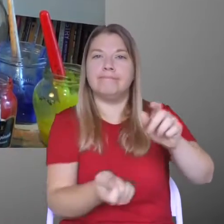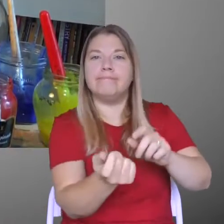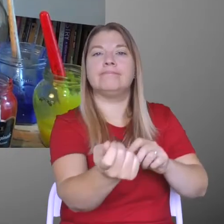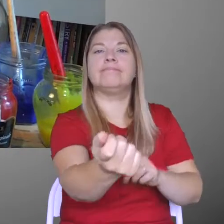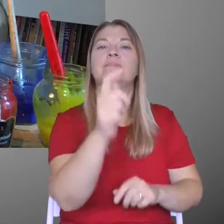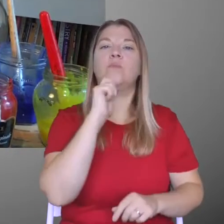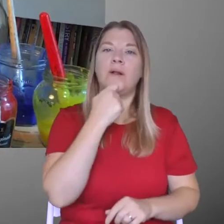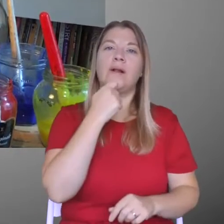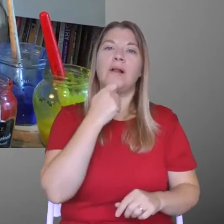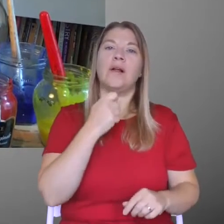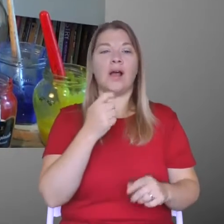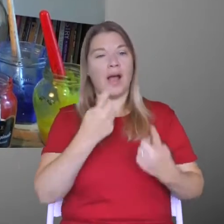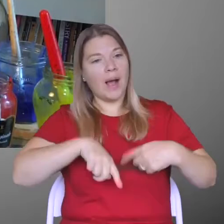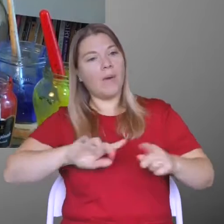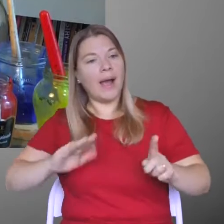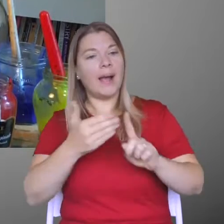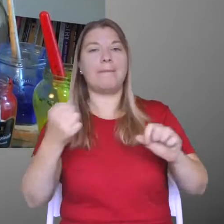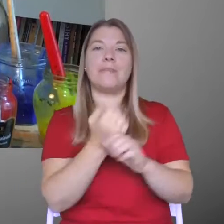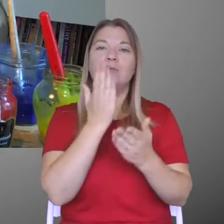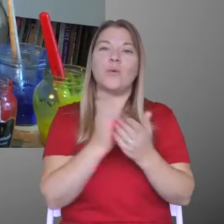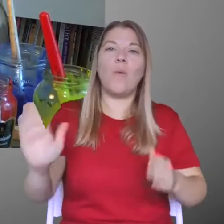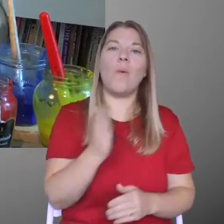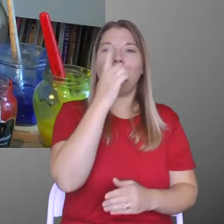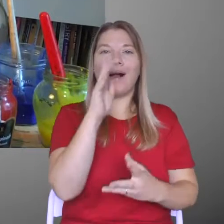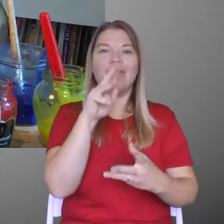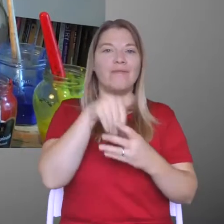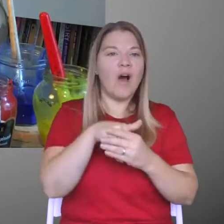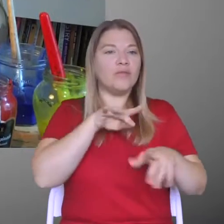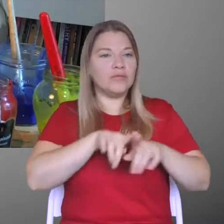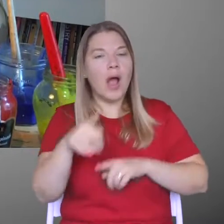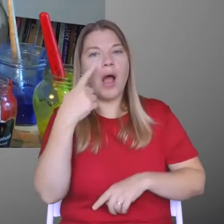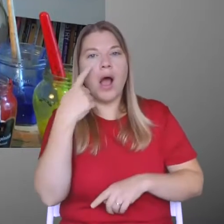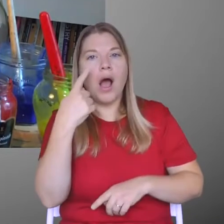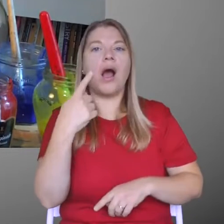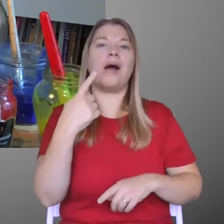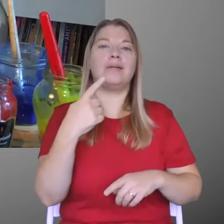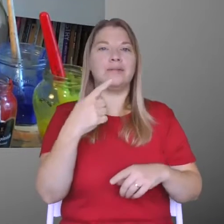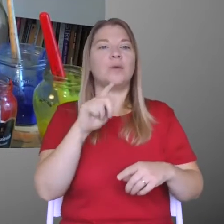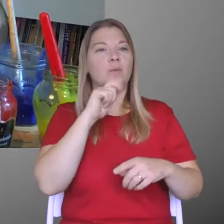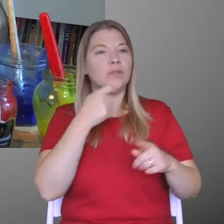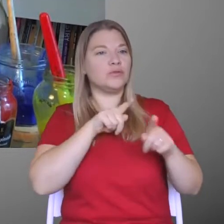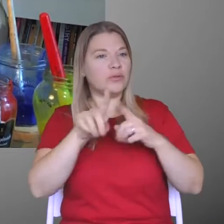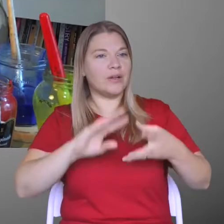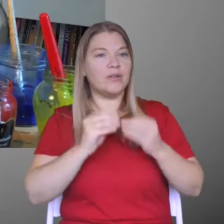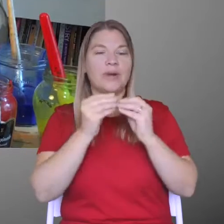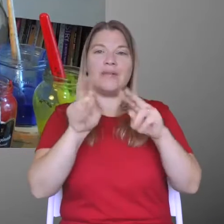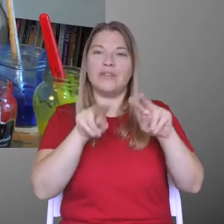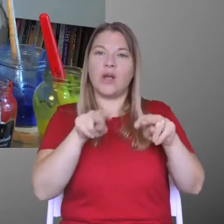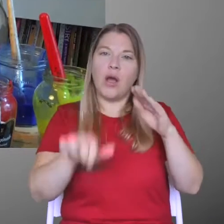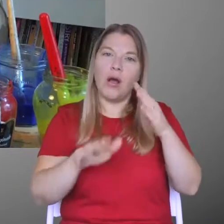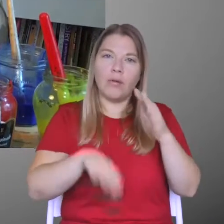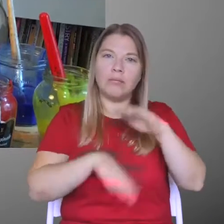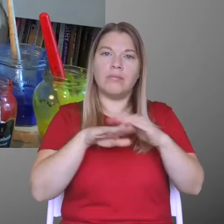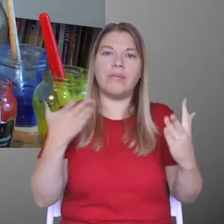want to make them as accessible as possible. So I'm going to be auto-describing everything I do, and we have a